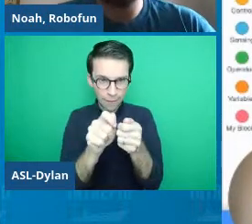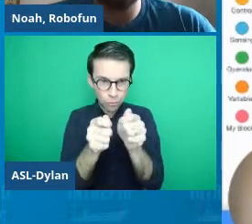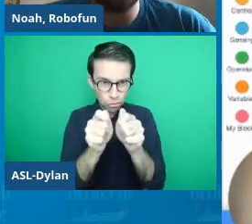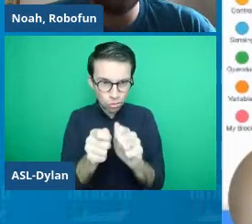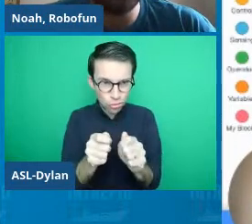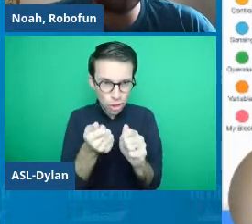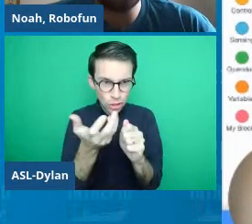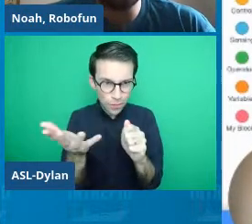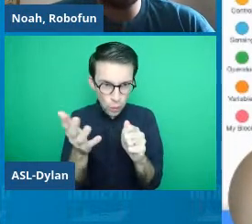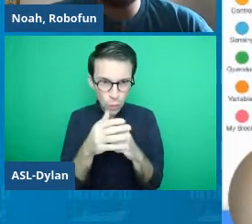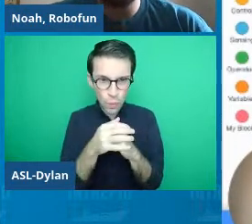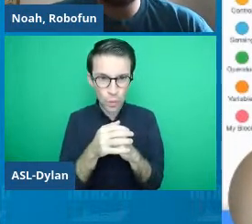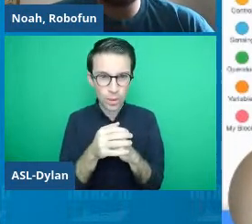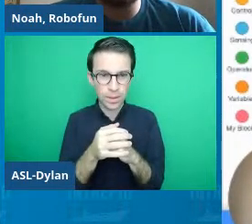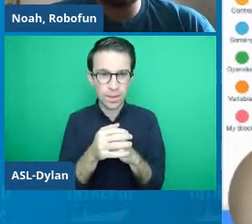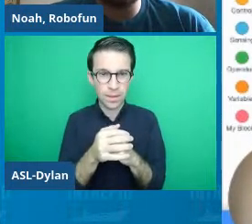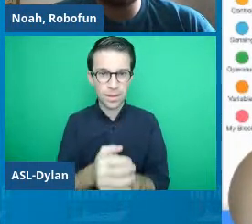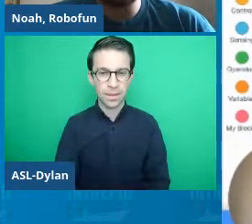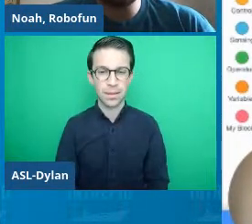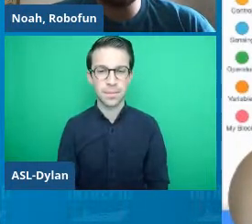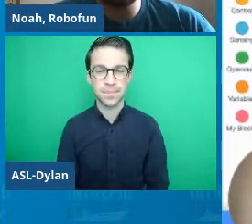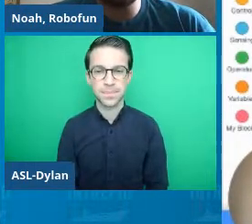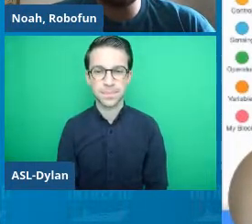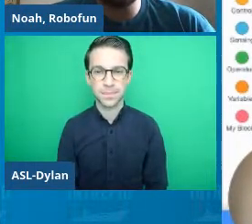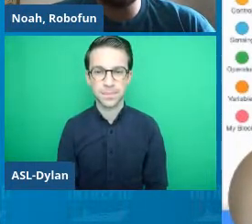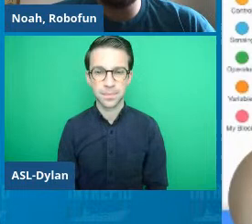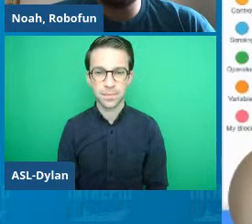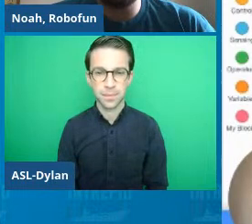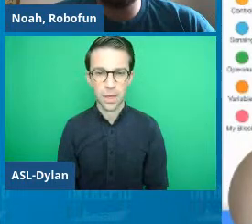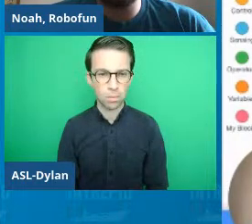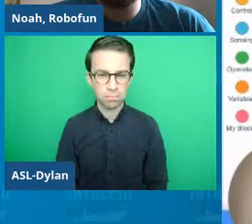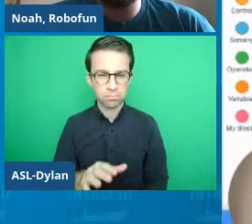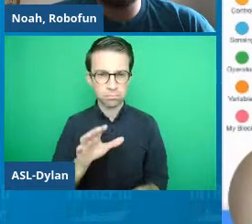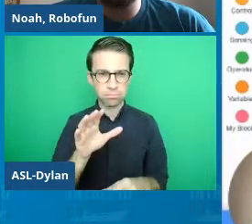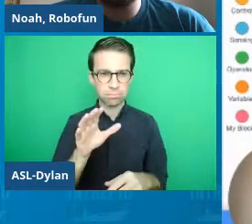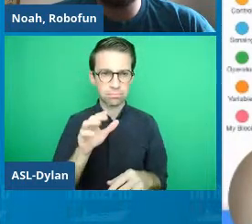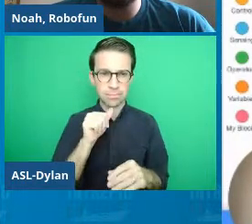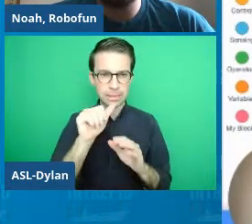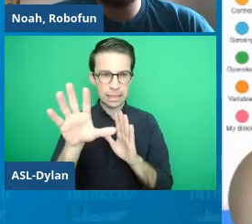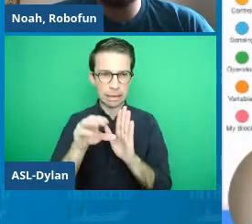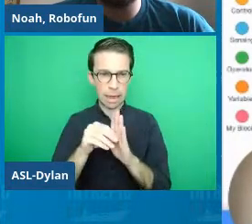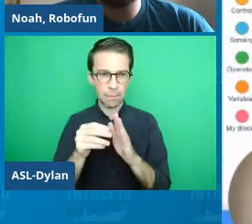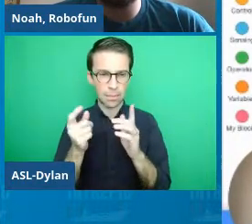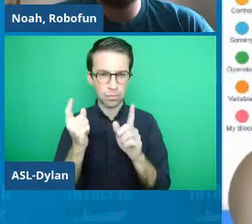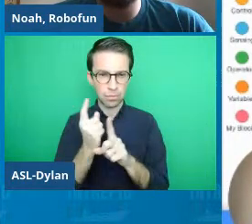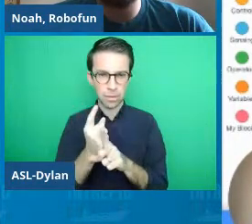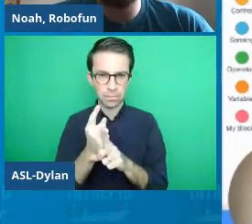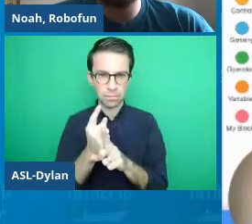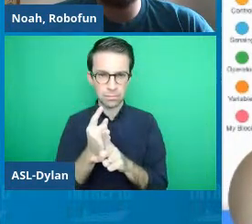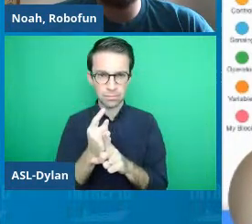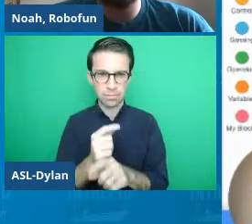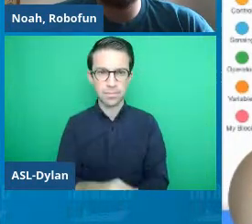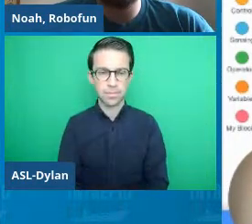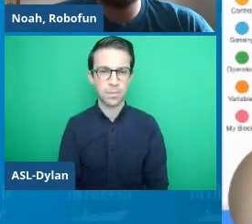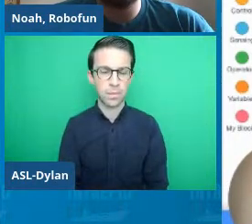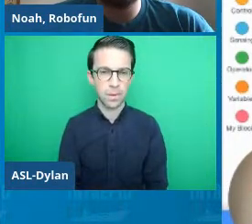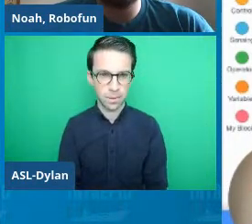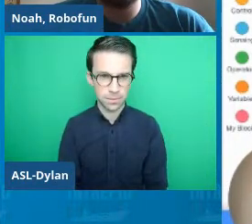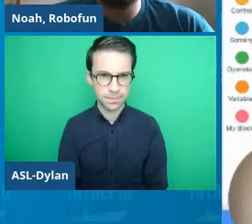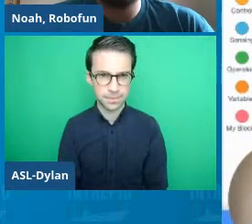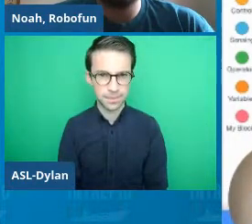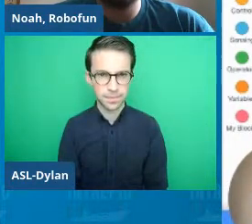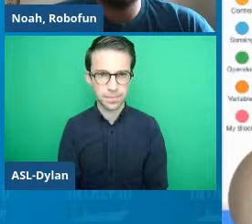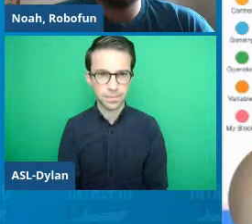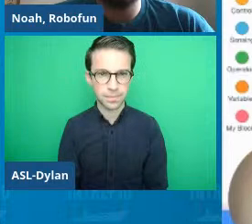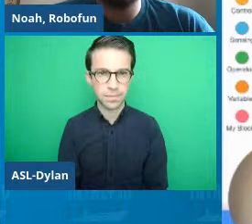few things up. This code didn't go through. All right. What I want to switch